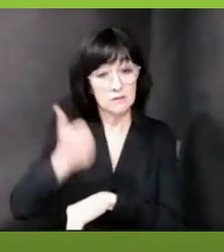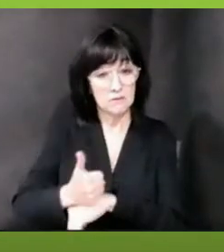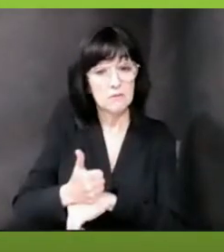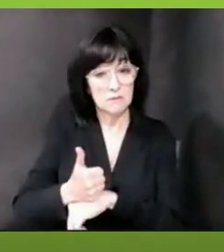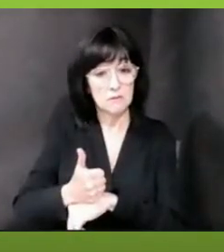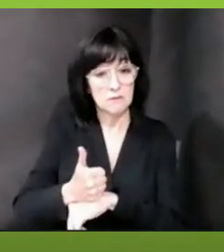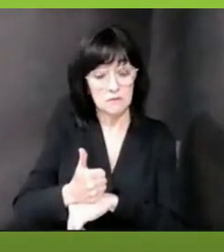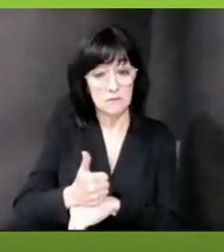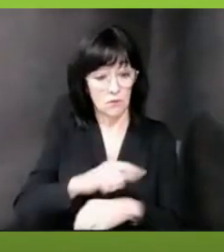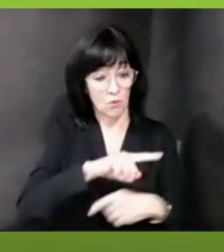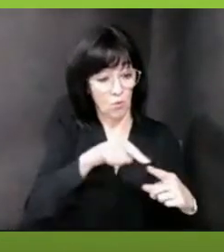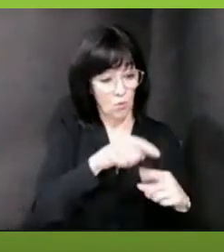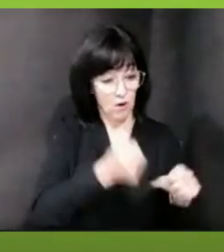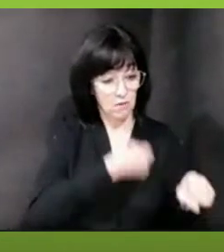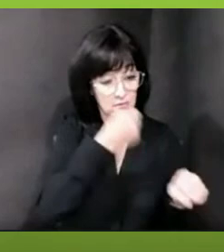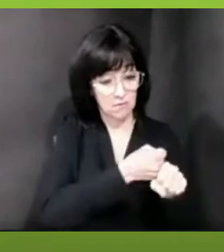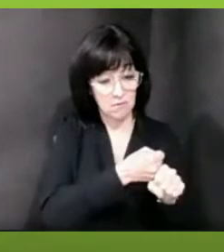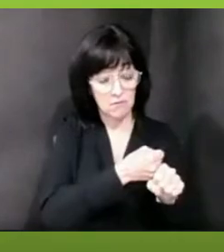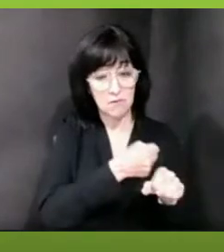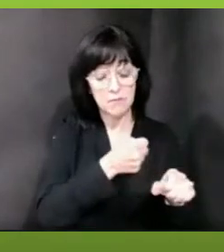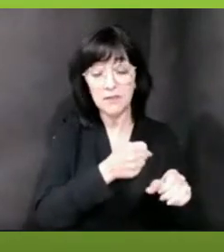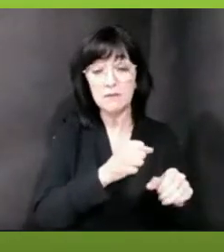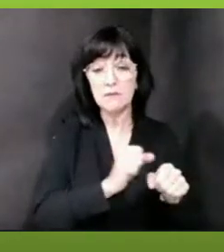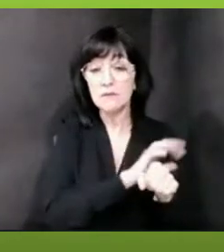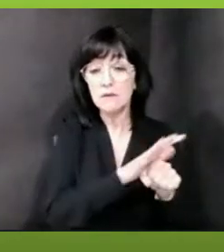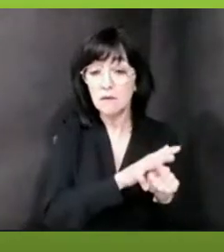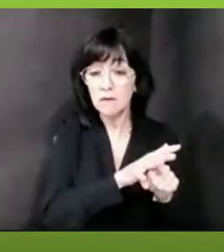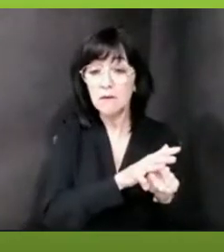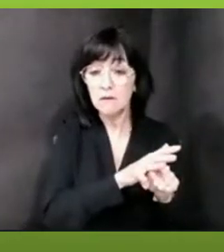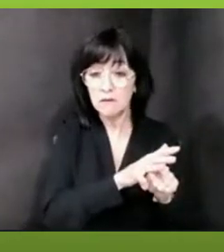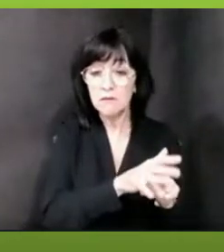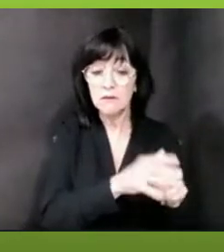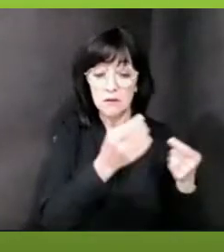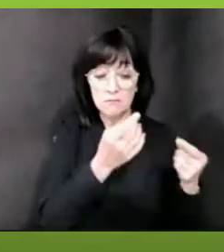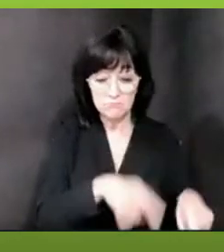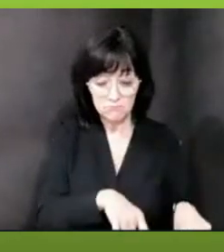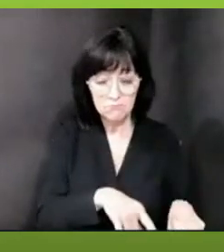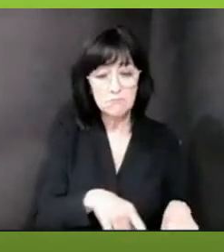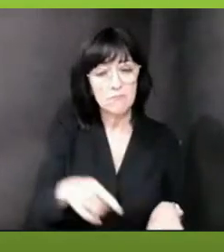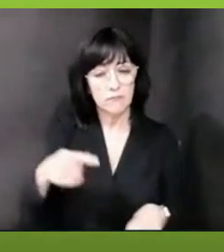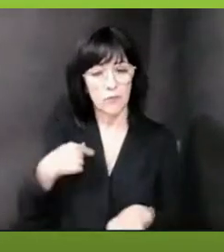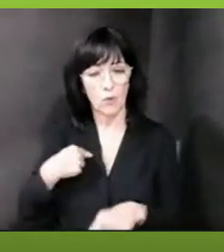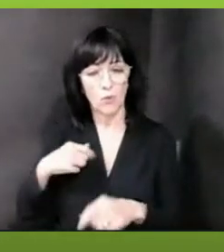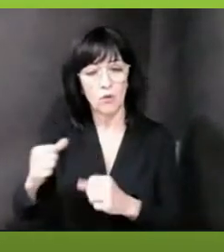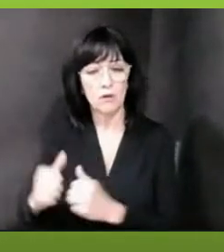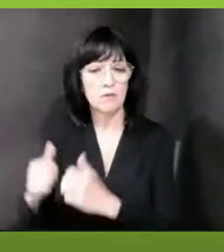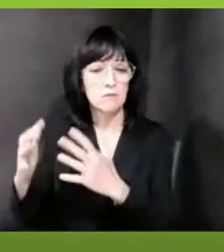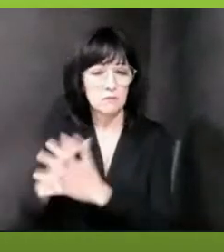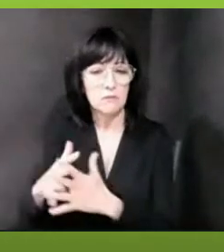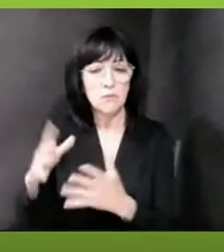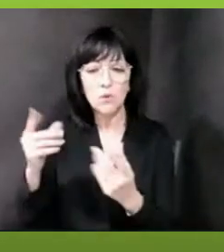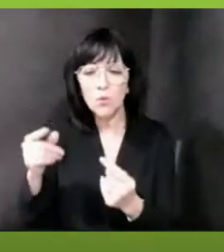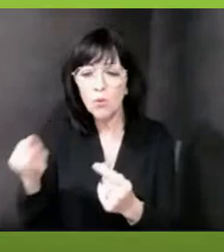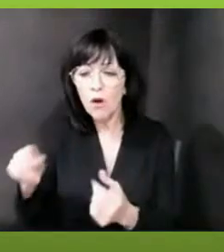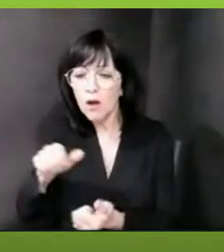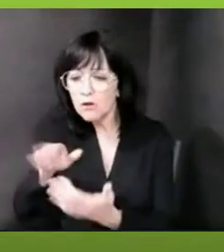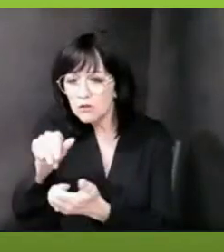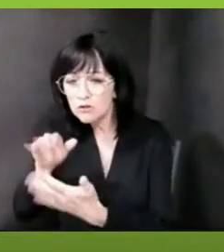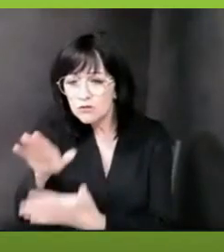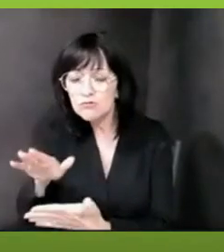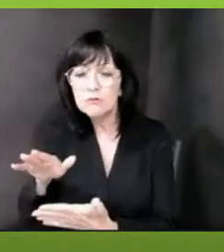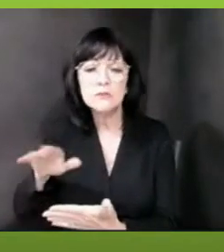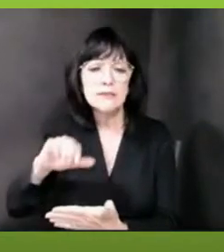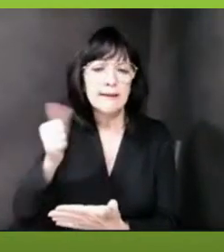treatment program from the to address COVID-19 stressors. It might be from a child who's anxious about